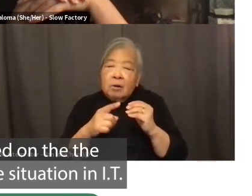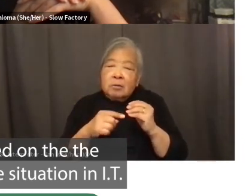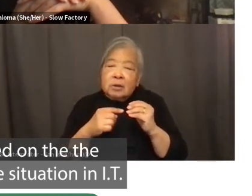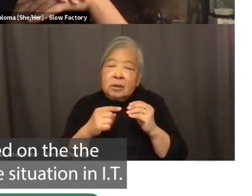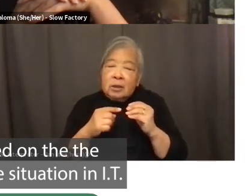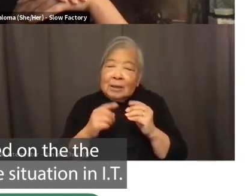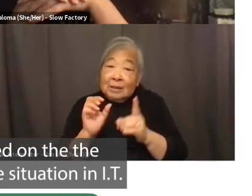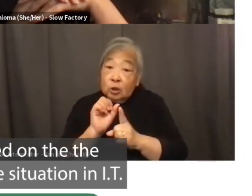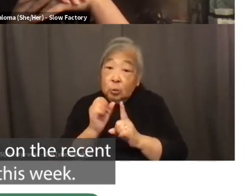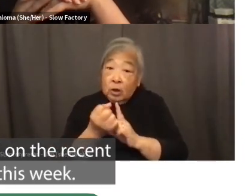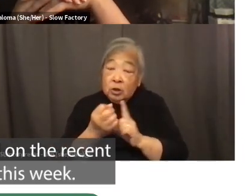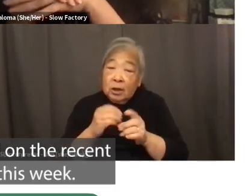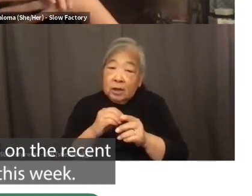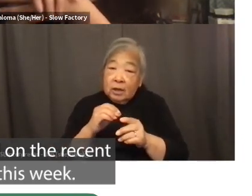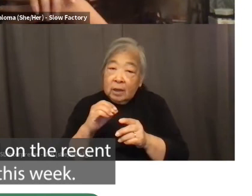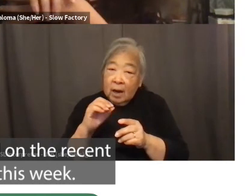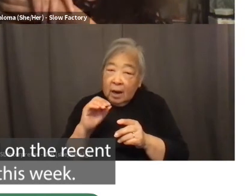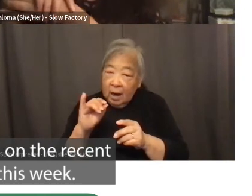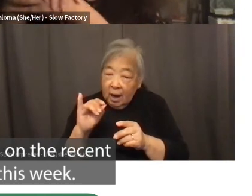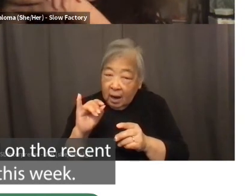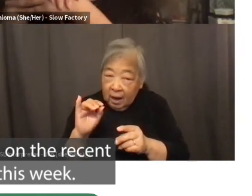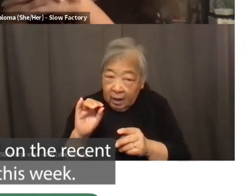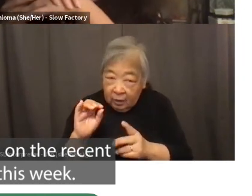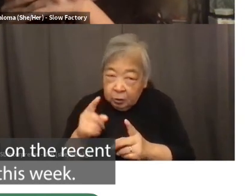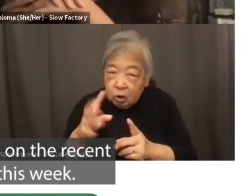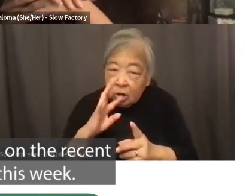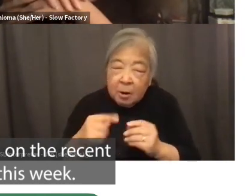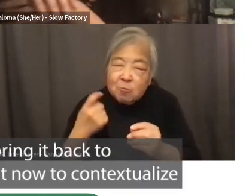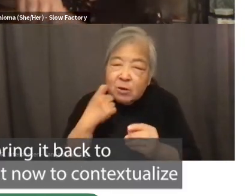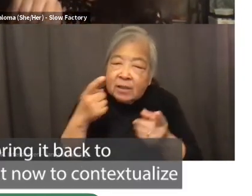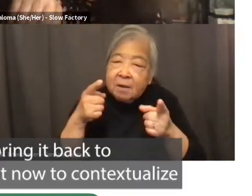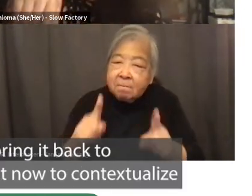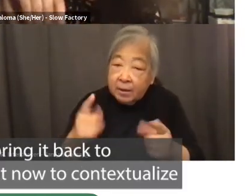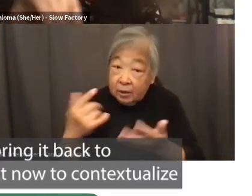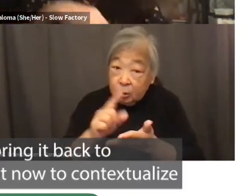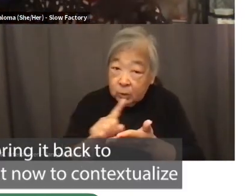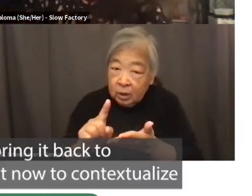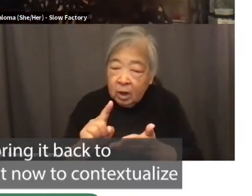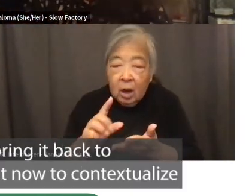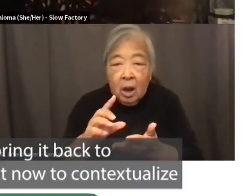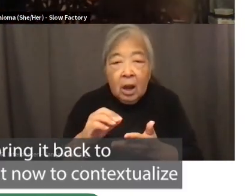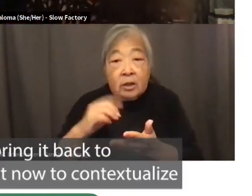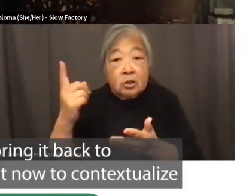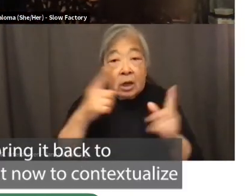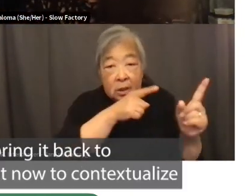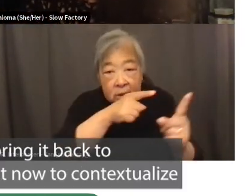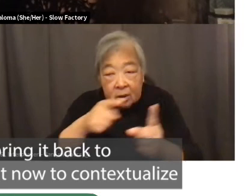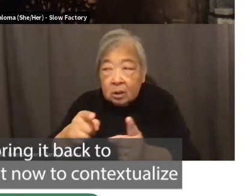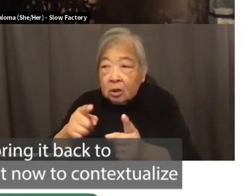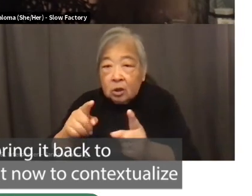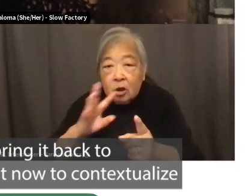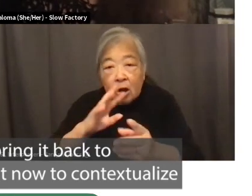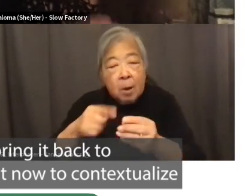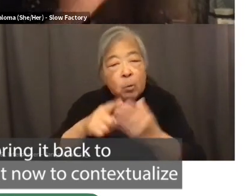the situation in IET. You touched on the recent events this week, and just to bring it back to what's going on right now,